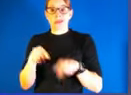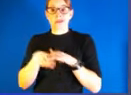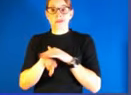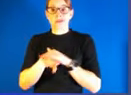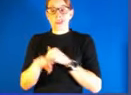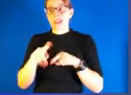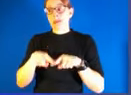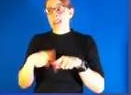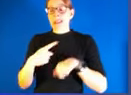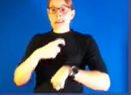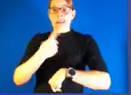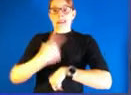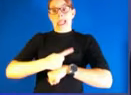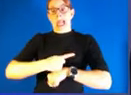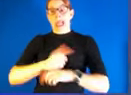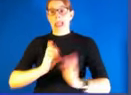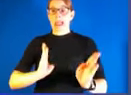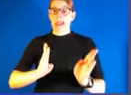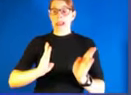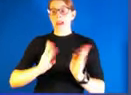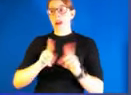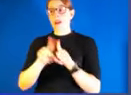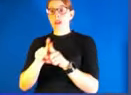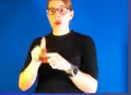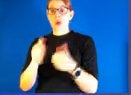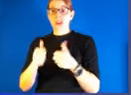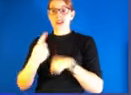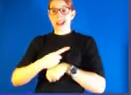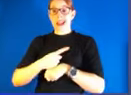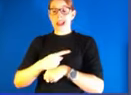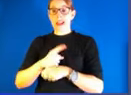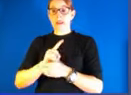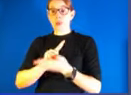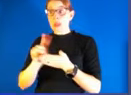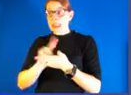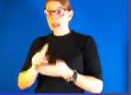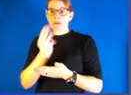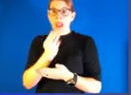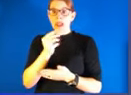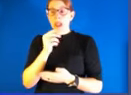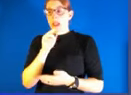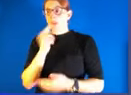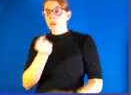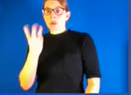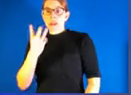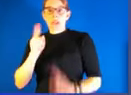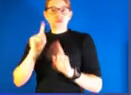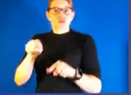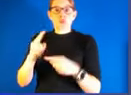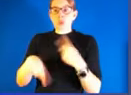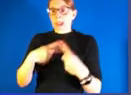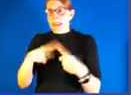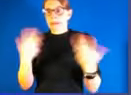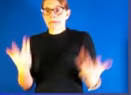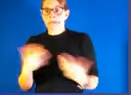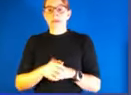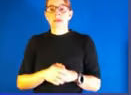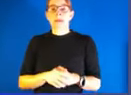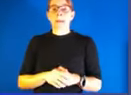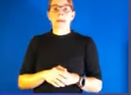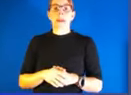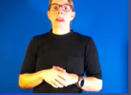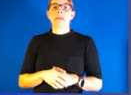depends on the day of week. I mean, there are a lot of factors in there, but it is not an efficient process for patients to come to the